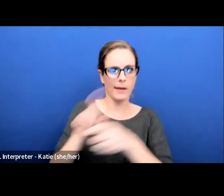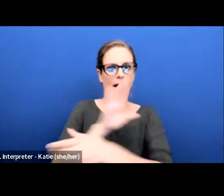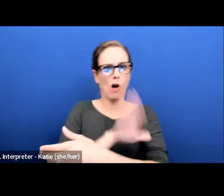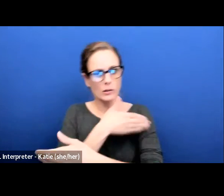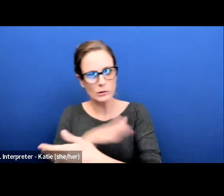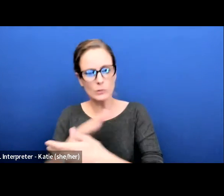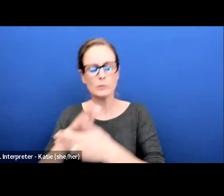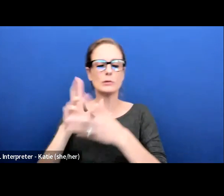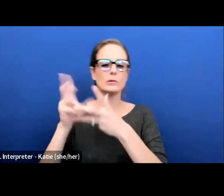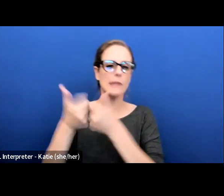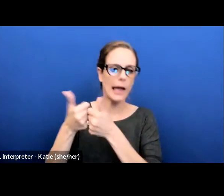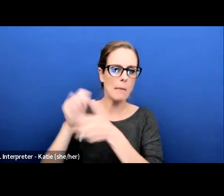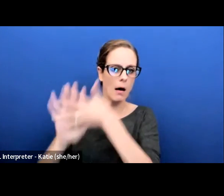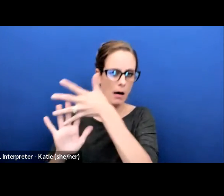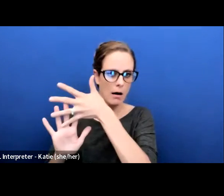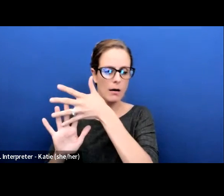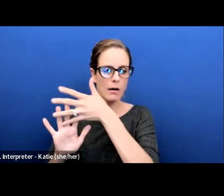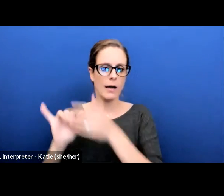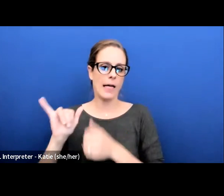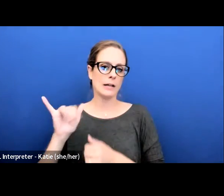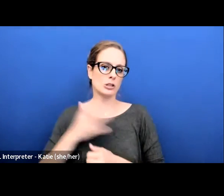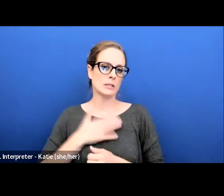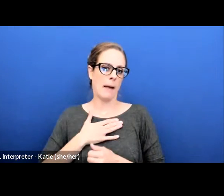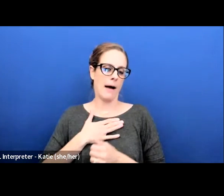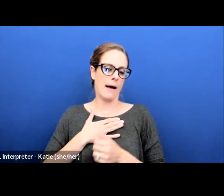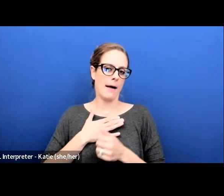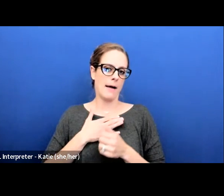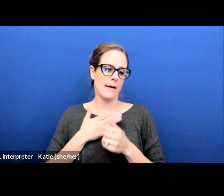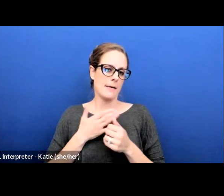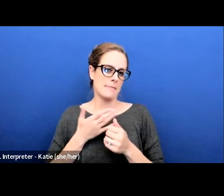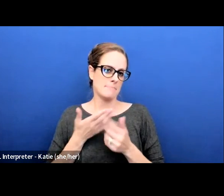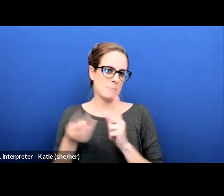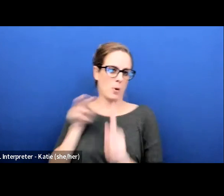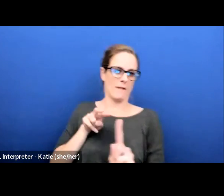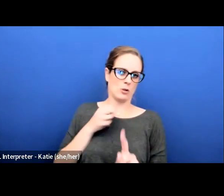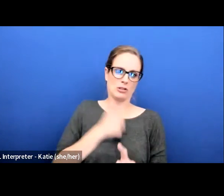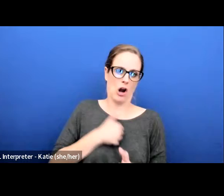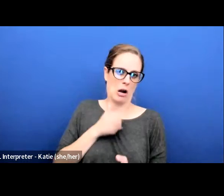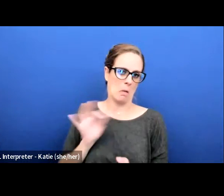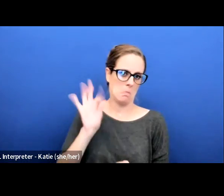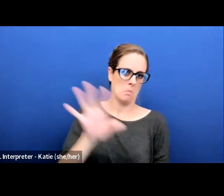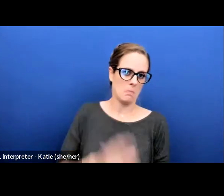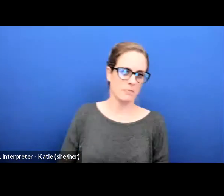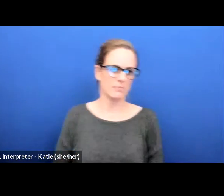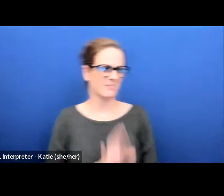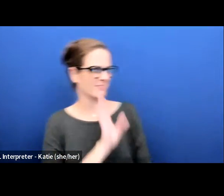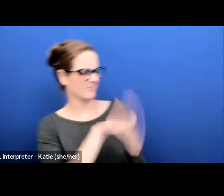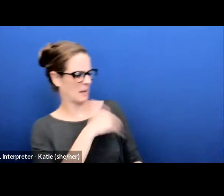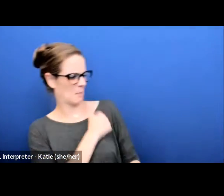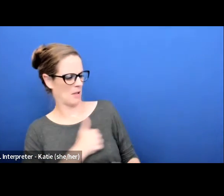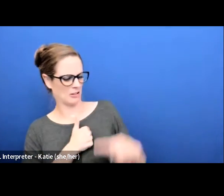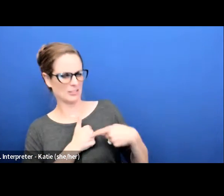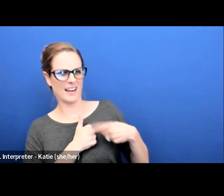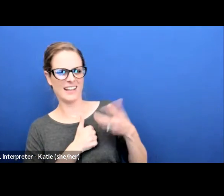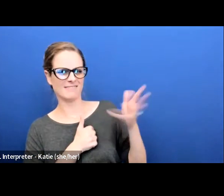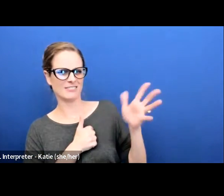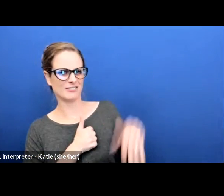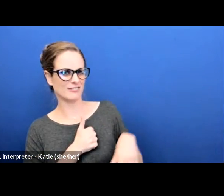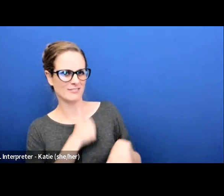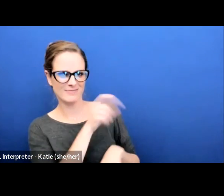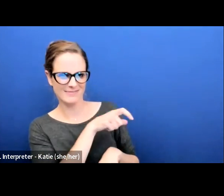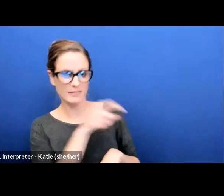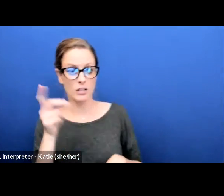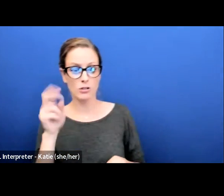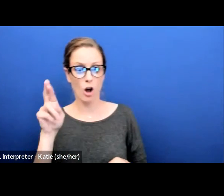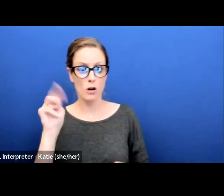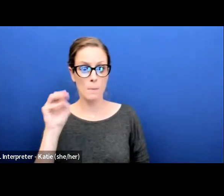a naturalistic observation point of view. I'm sorry, just had to bring that out. No need to apologize, Gary. Dr. Moss, you have